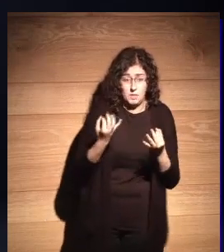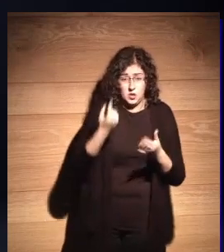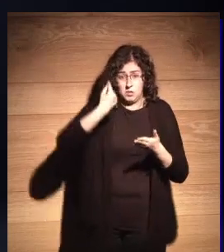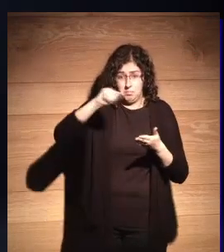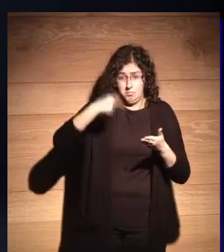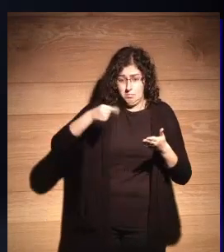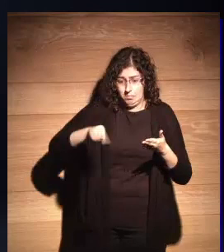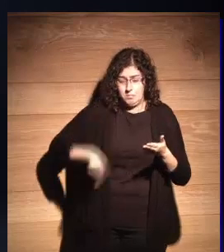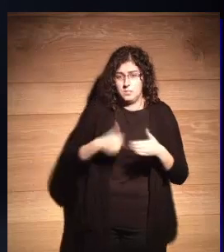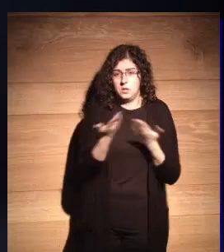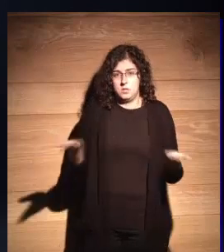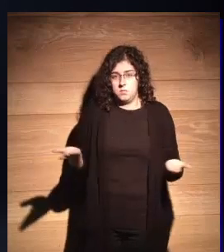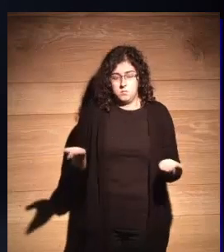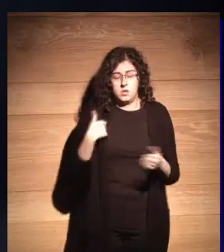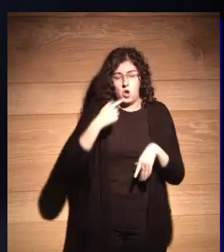that for